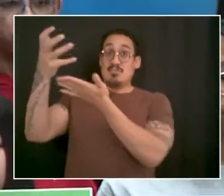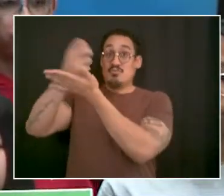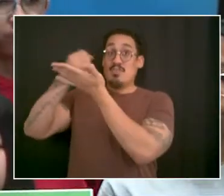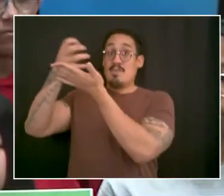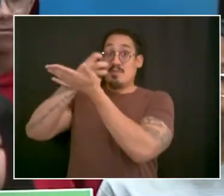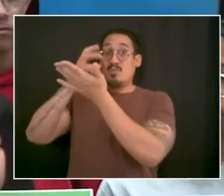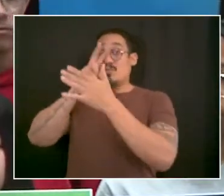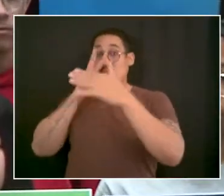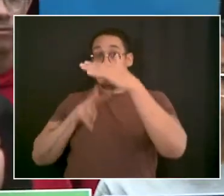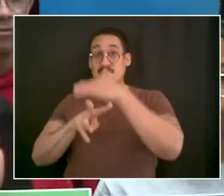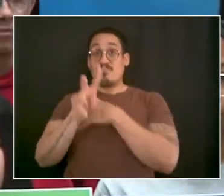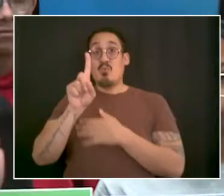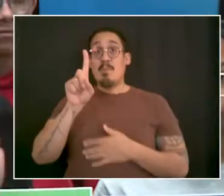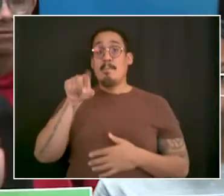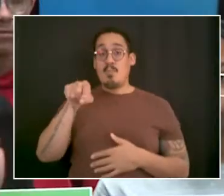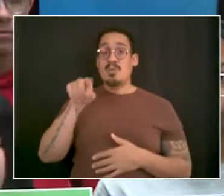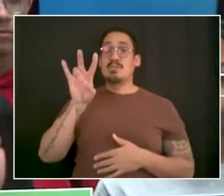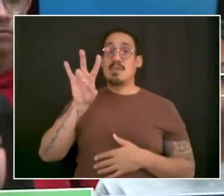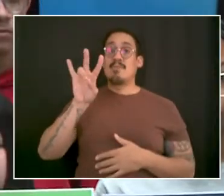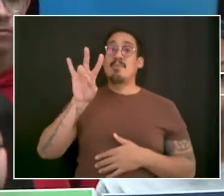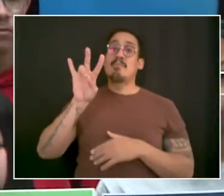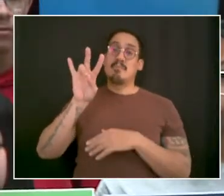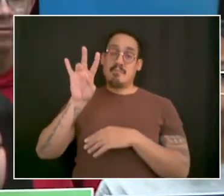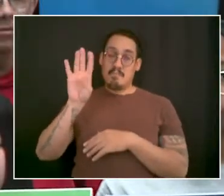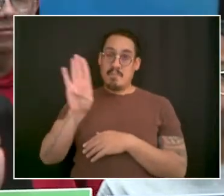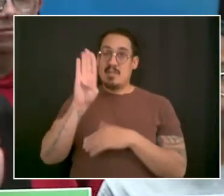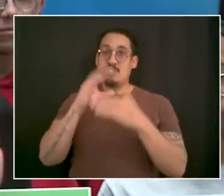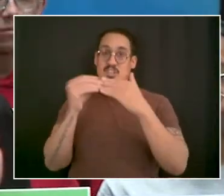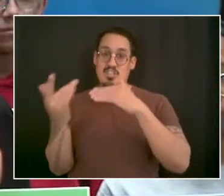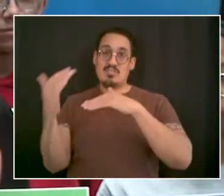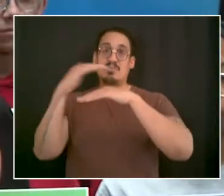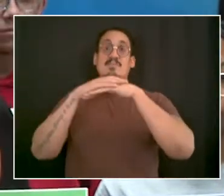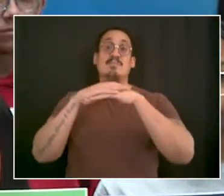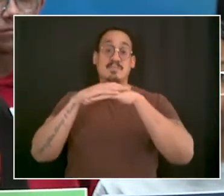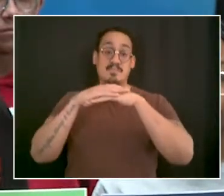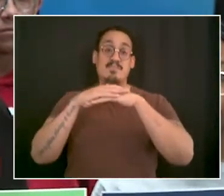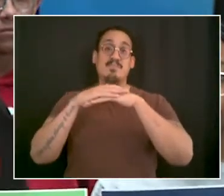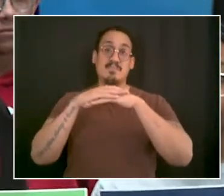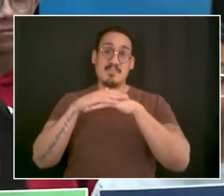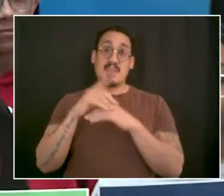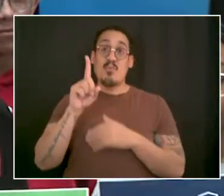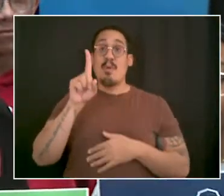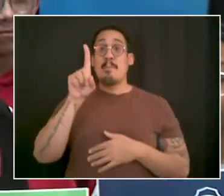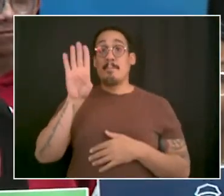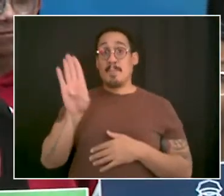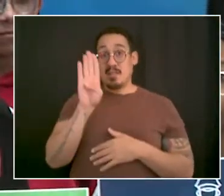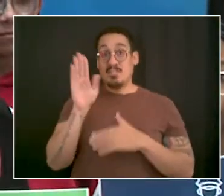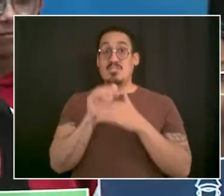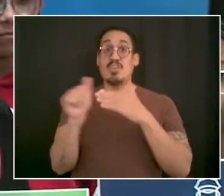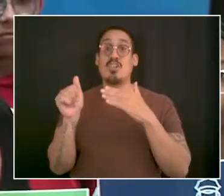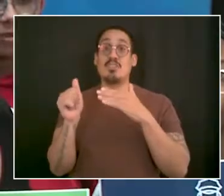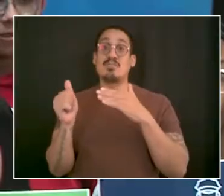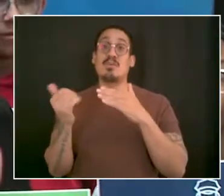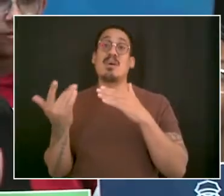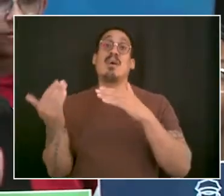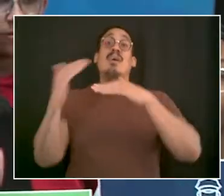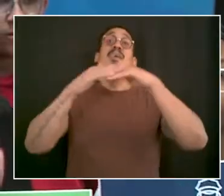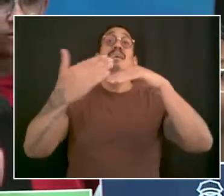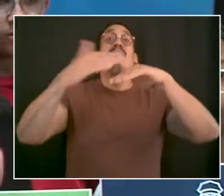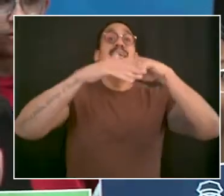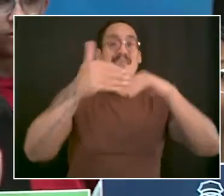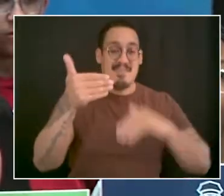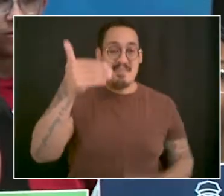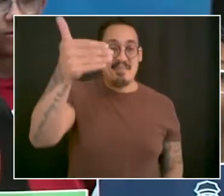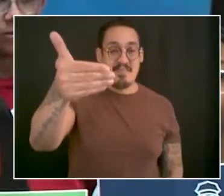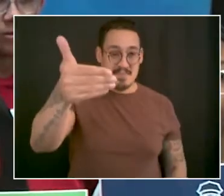in fiscal year 2025 and $1 billion in fiscal year 2026. We know New Yorkers